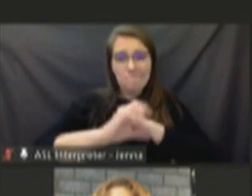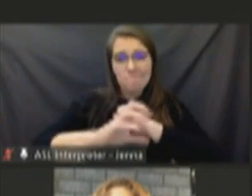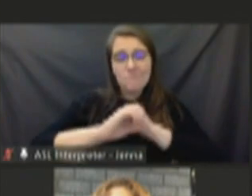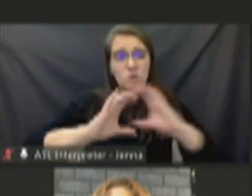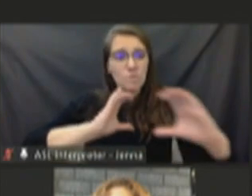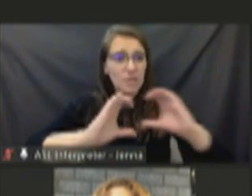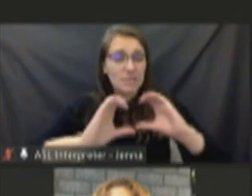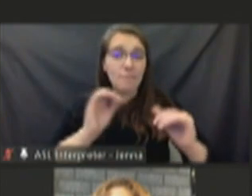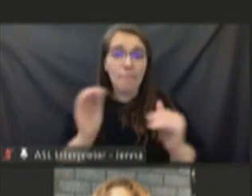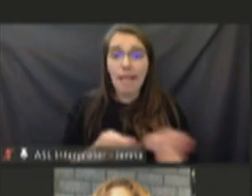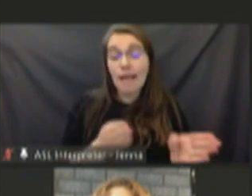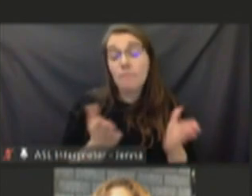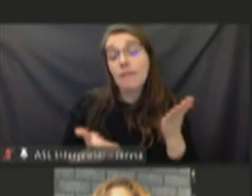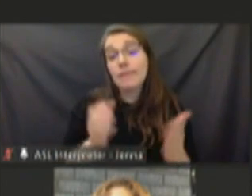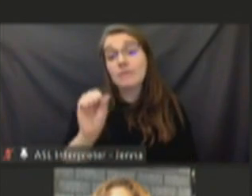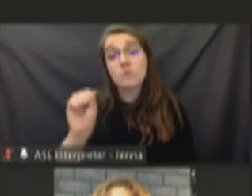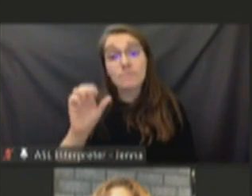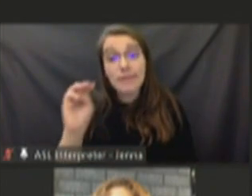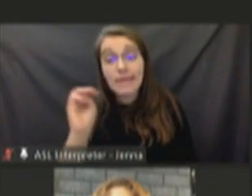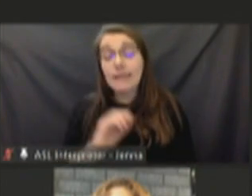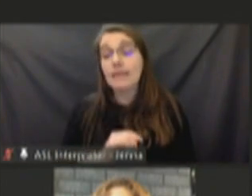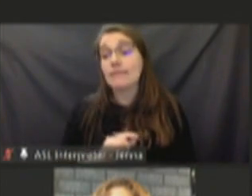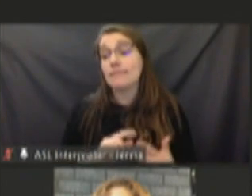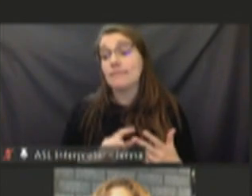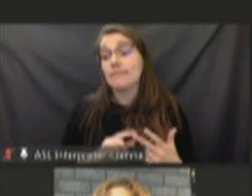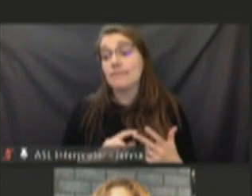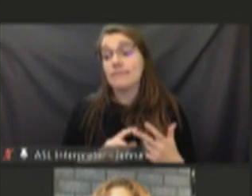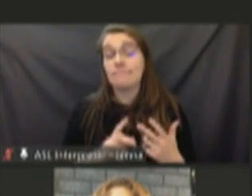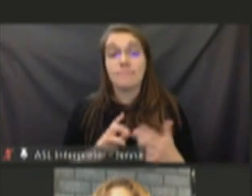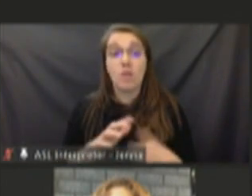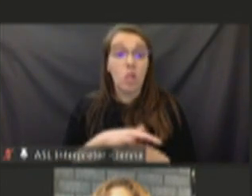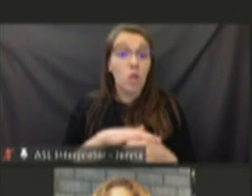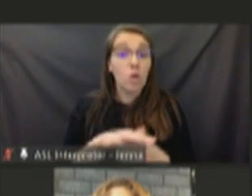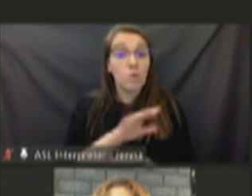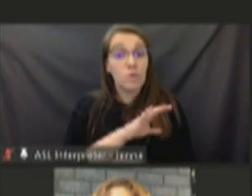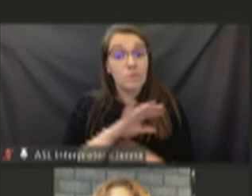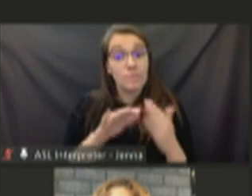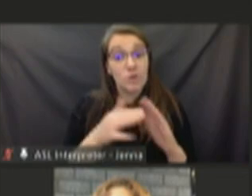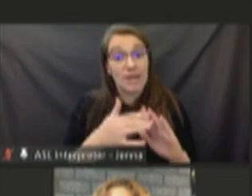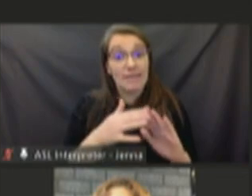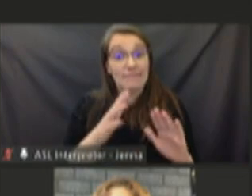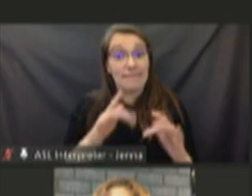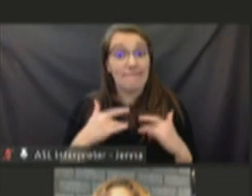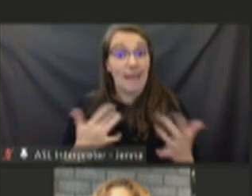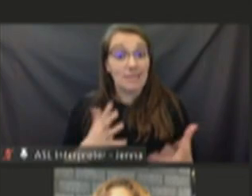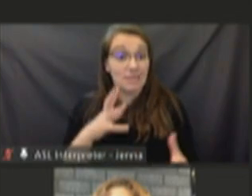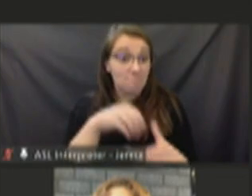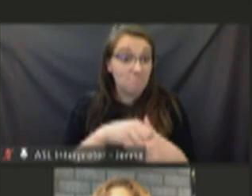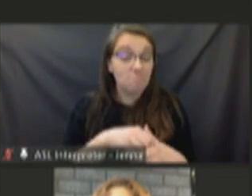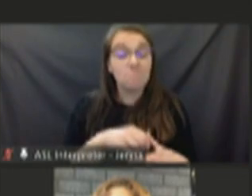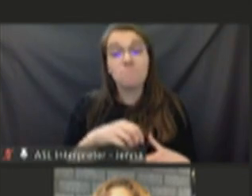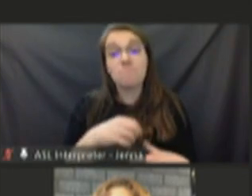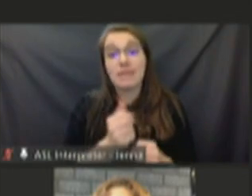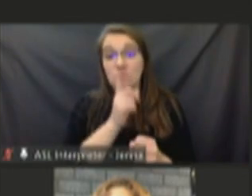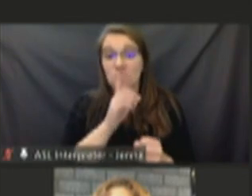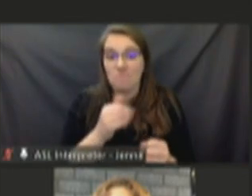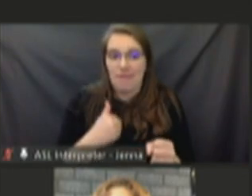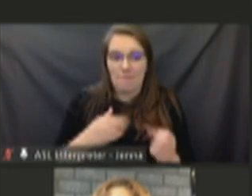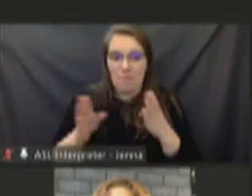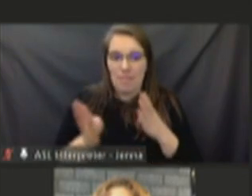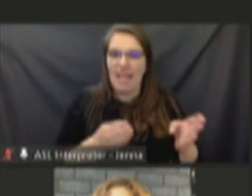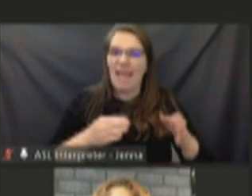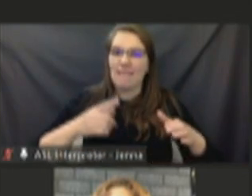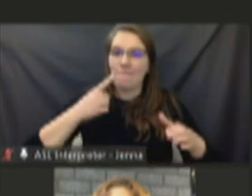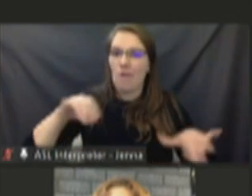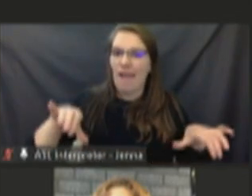that's using social media, whether that's attending local community events, and making sure that we have a plan of action solely for communicating what